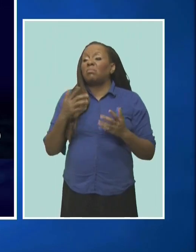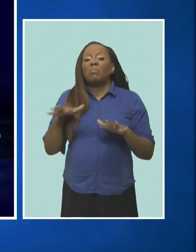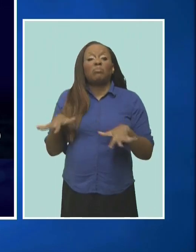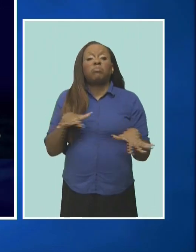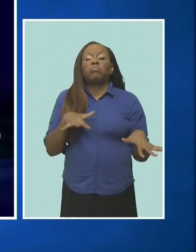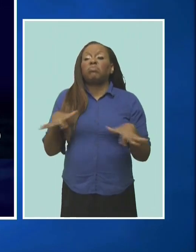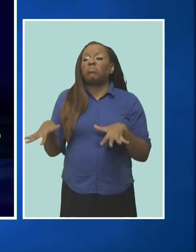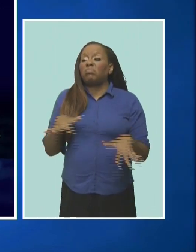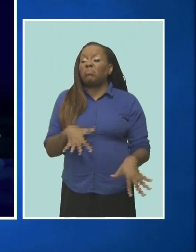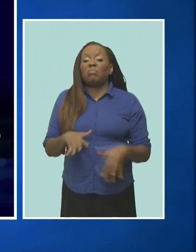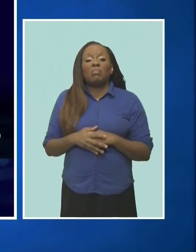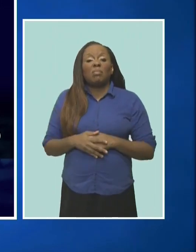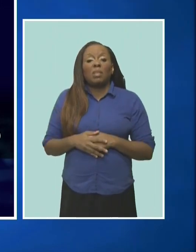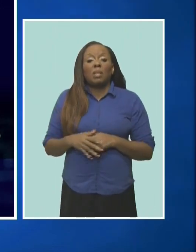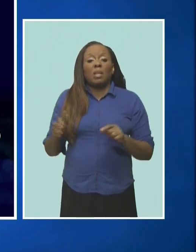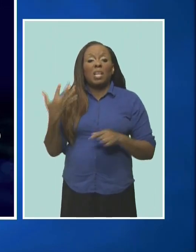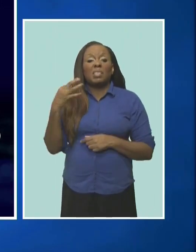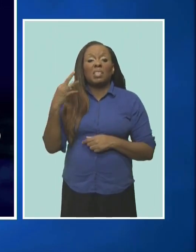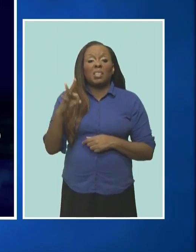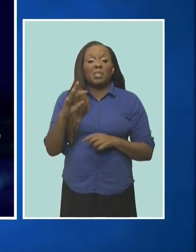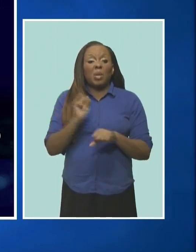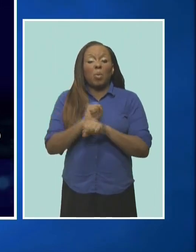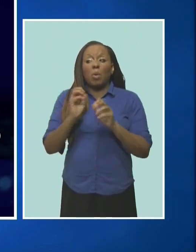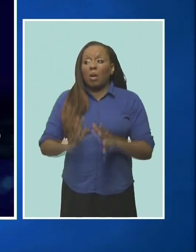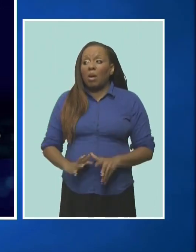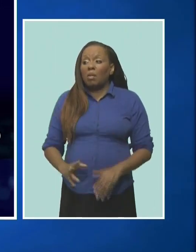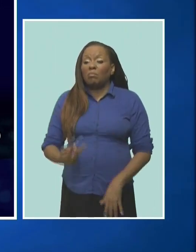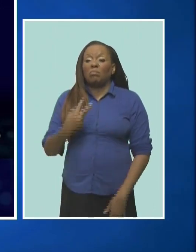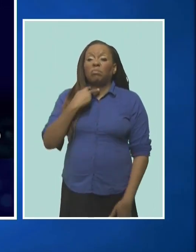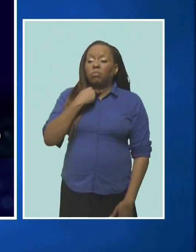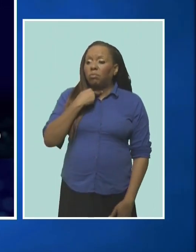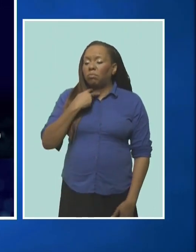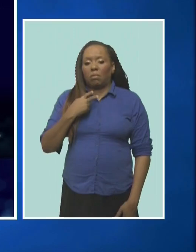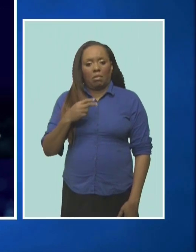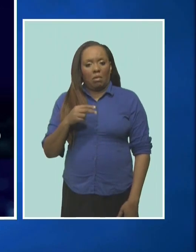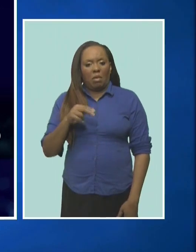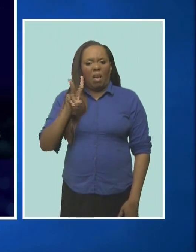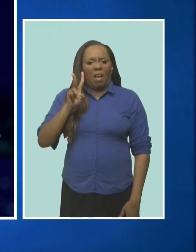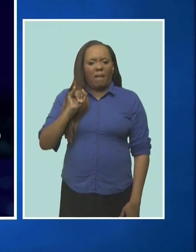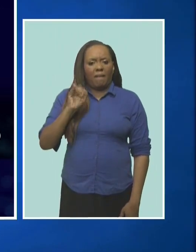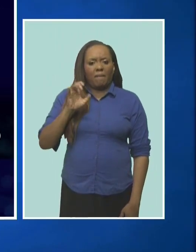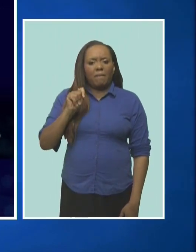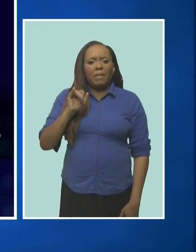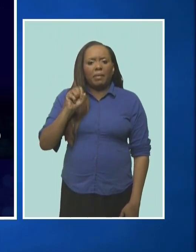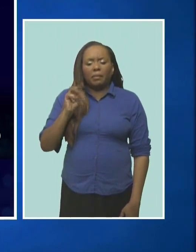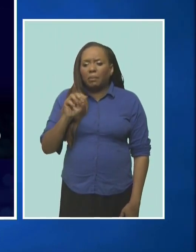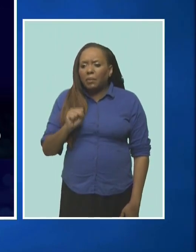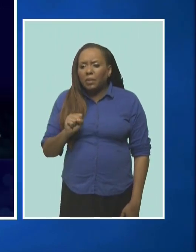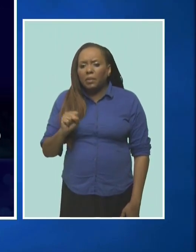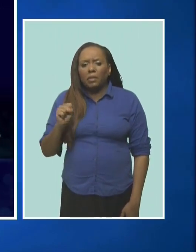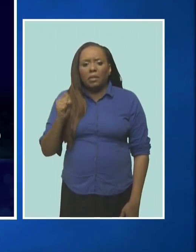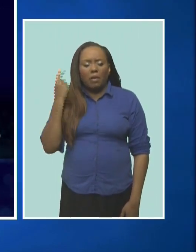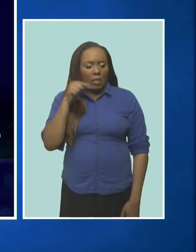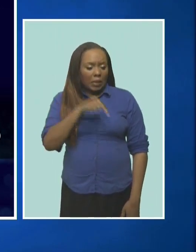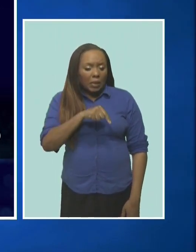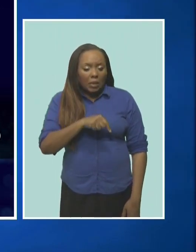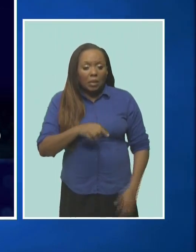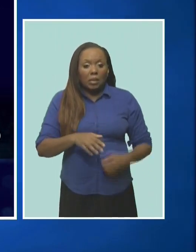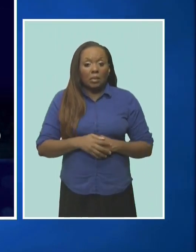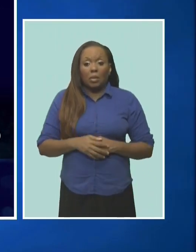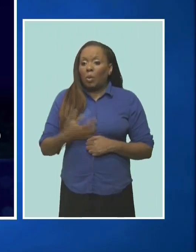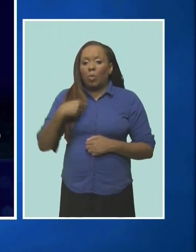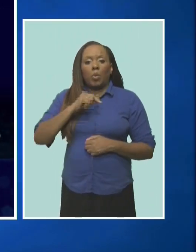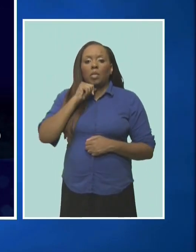these 19 workers are victimized for simply wanting to provide for their families. Neither should the government